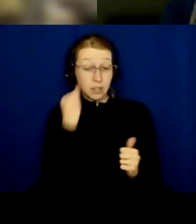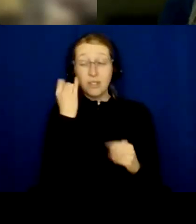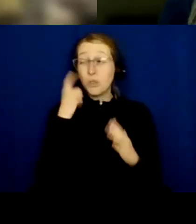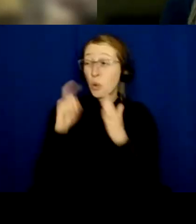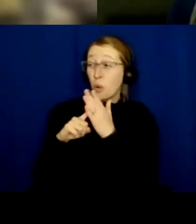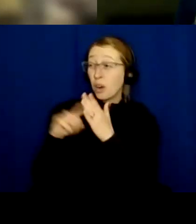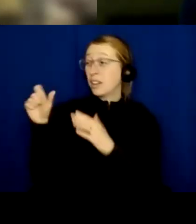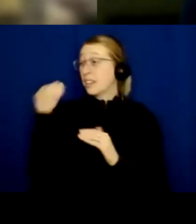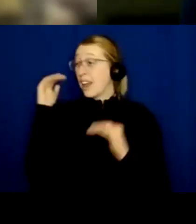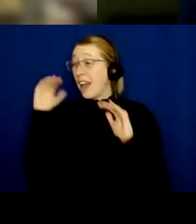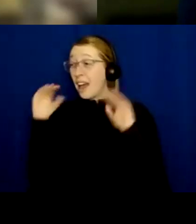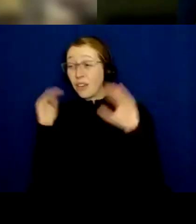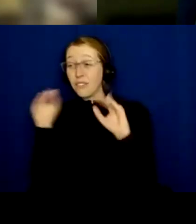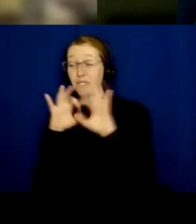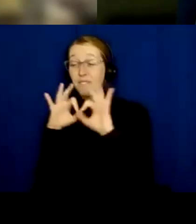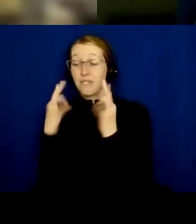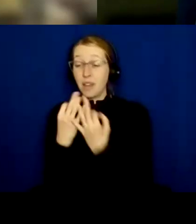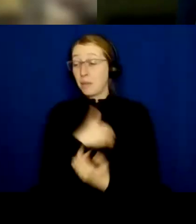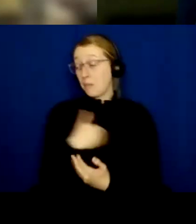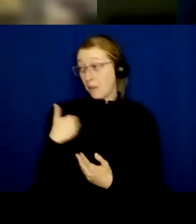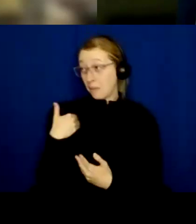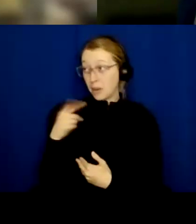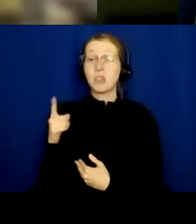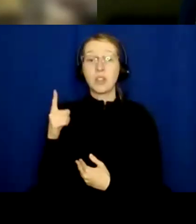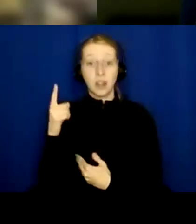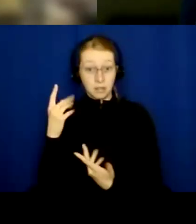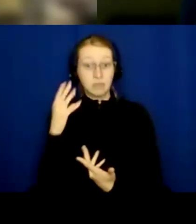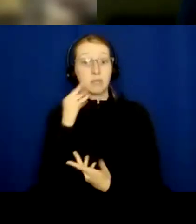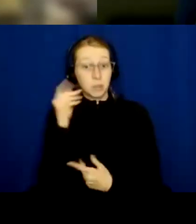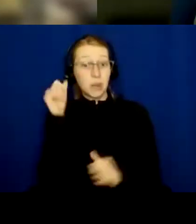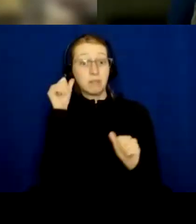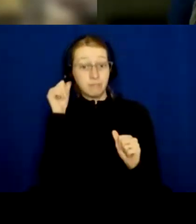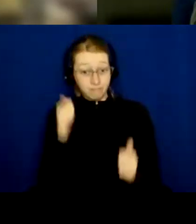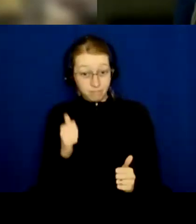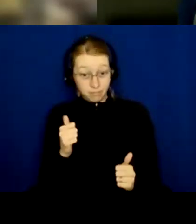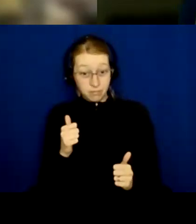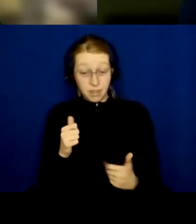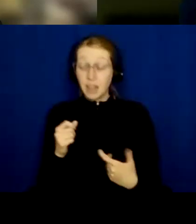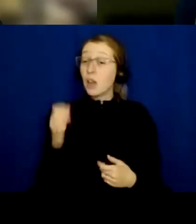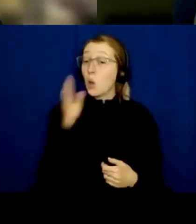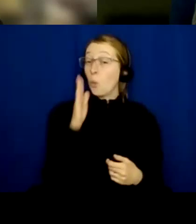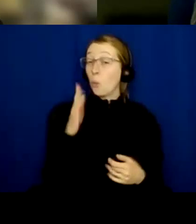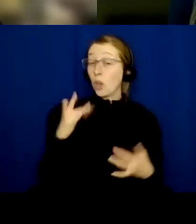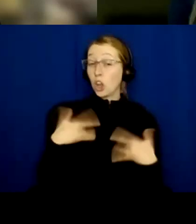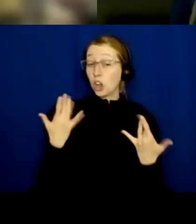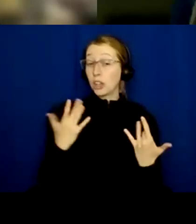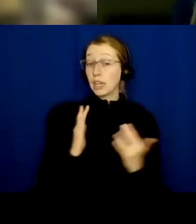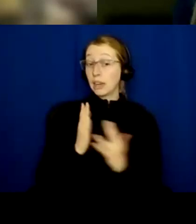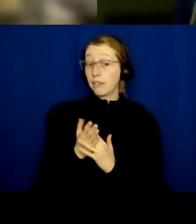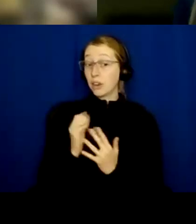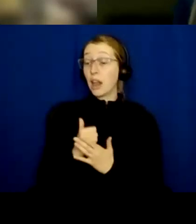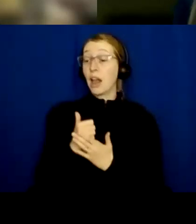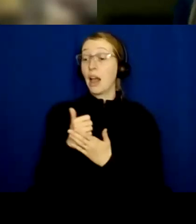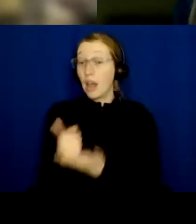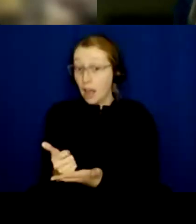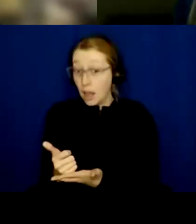symptoms? Would intervention likely stop or slow down the progression of hearing loss? And will the brain be